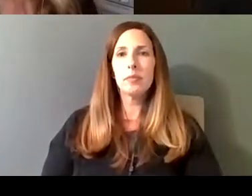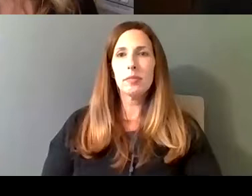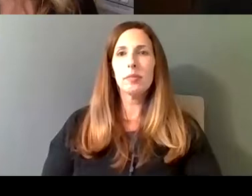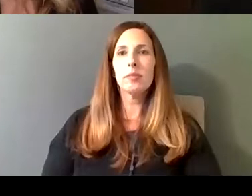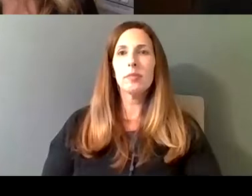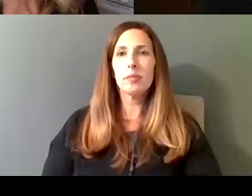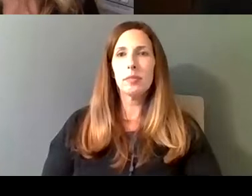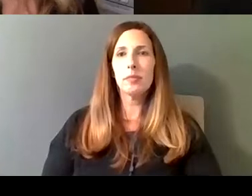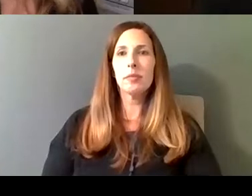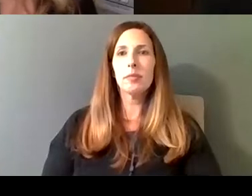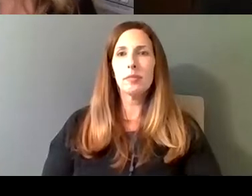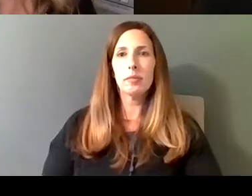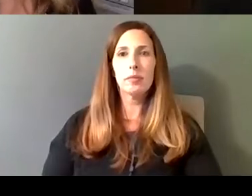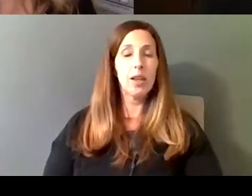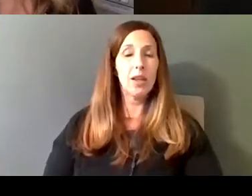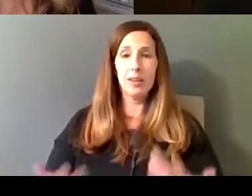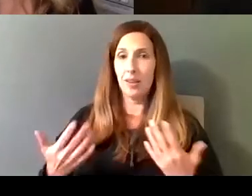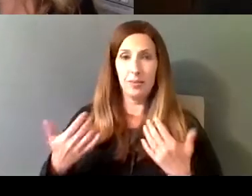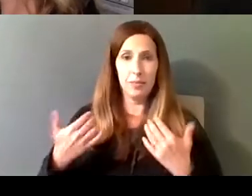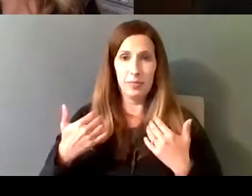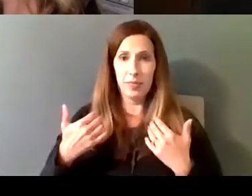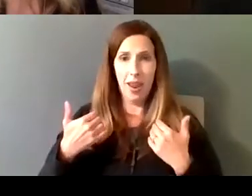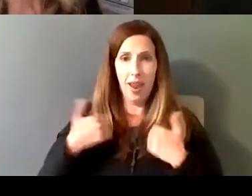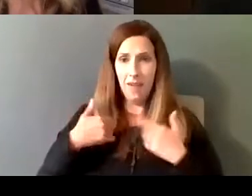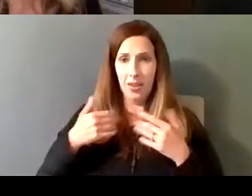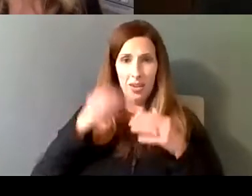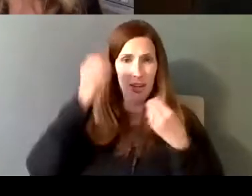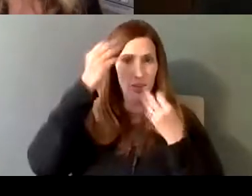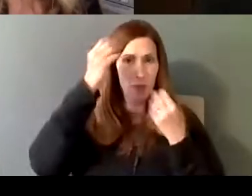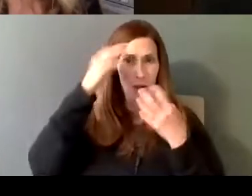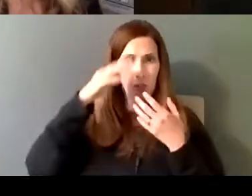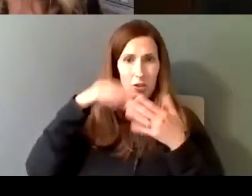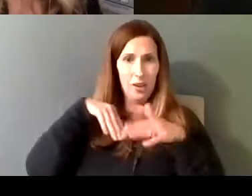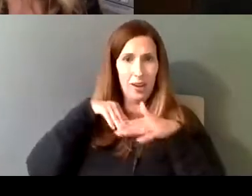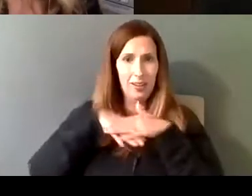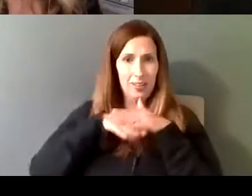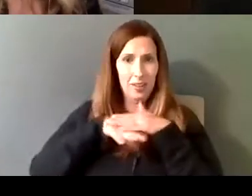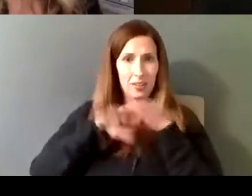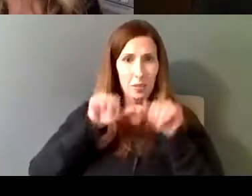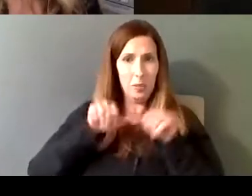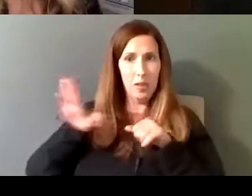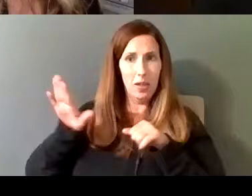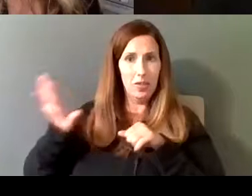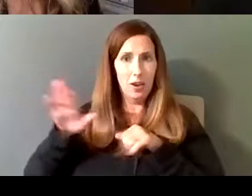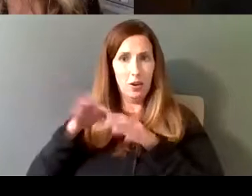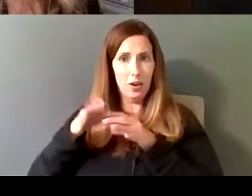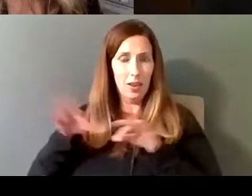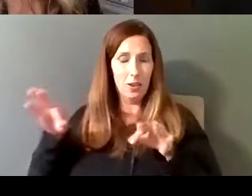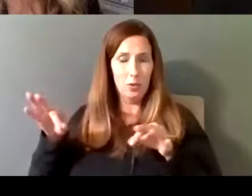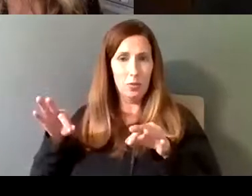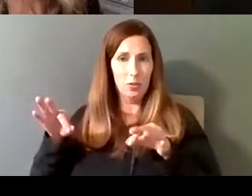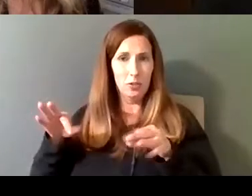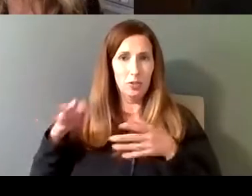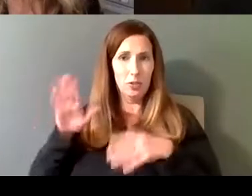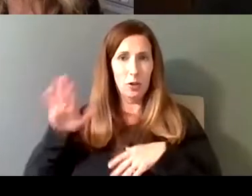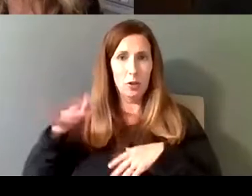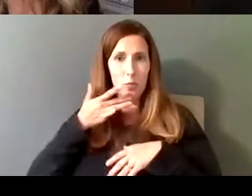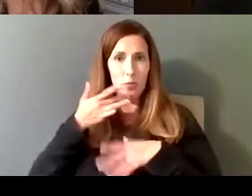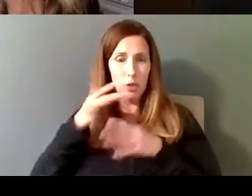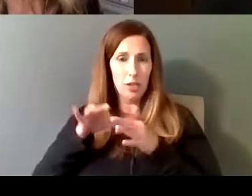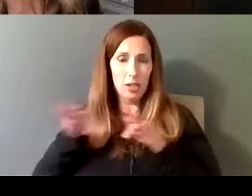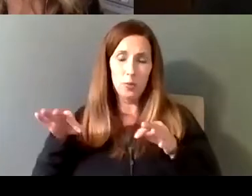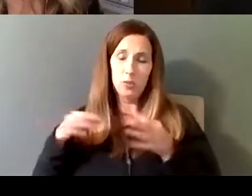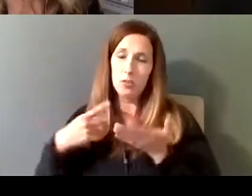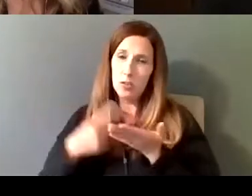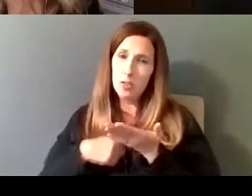that is accessible in their own language and in the preferred language that immigrant families may speak can